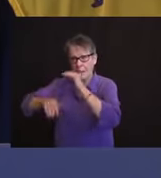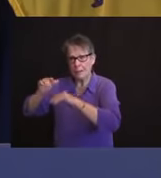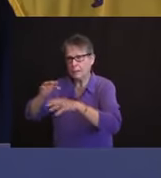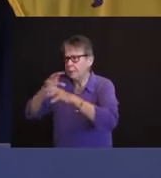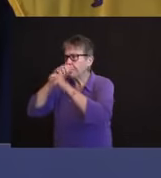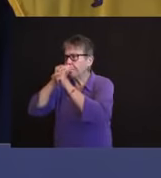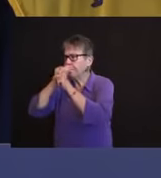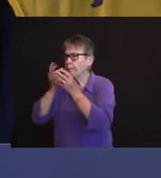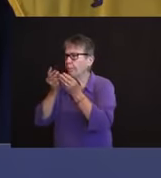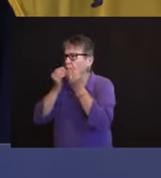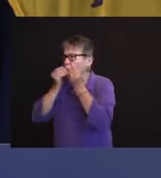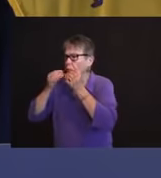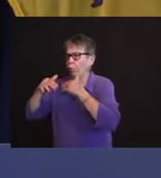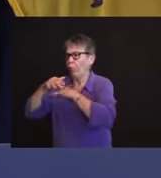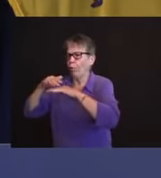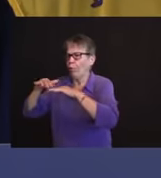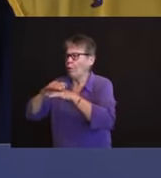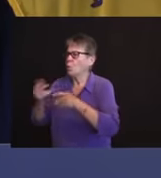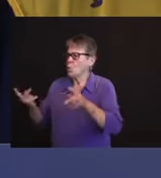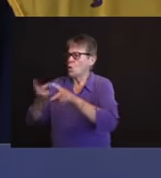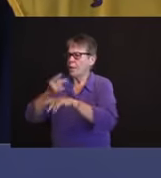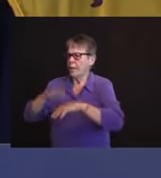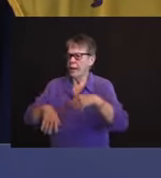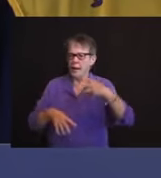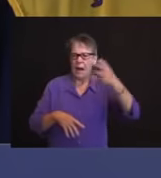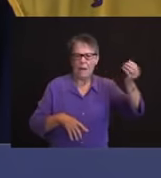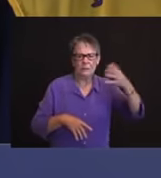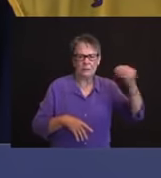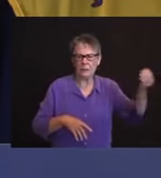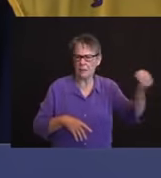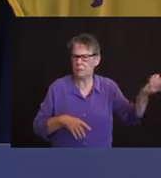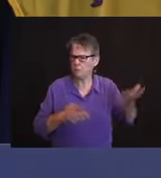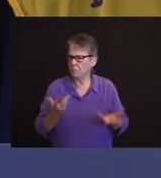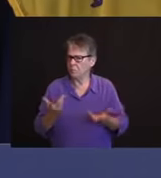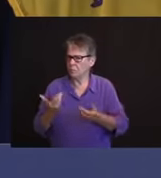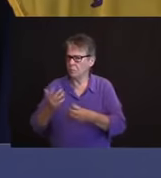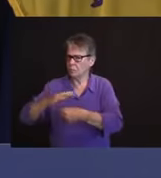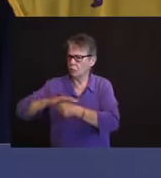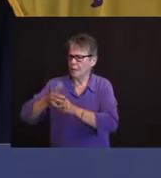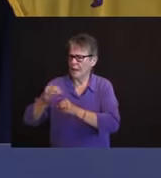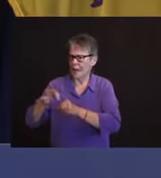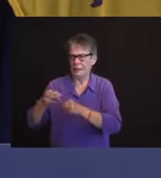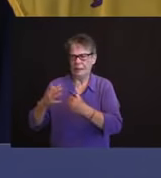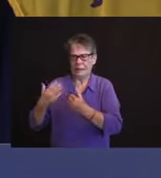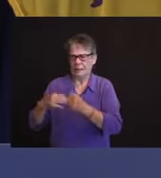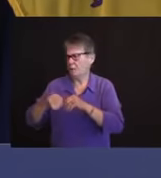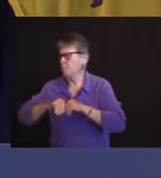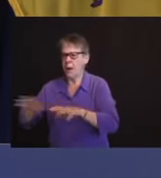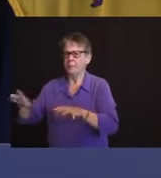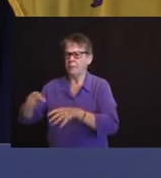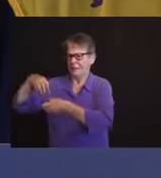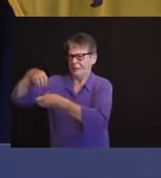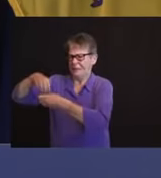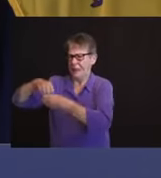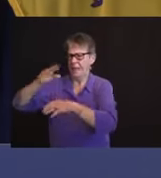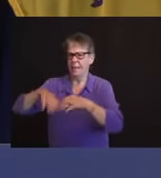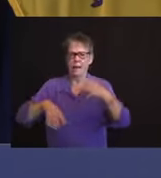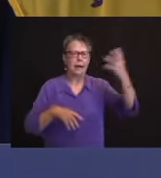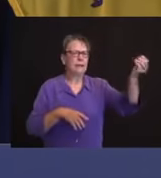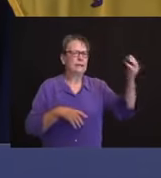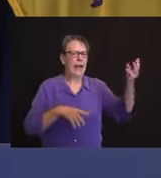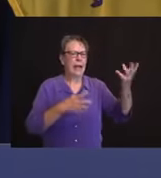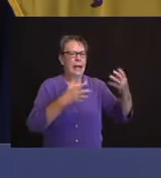therefore take the precautionary steps that you think make sense in that respect. Again, but overwhelming, deep appreciation for